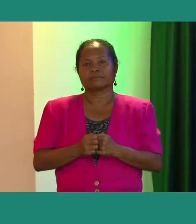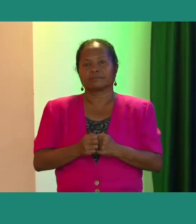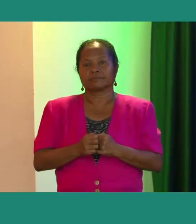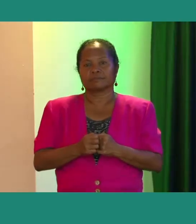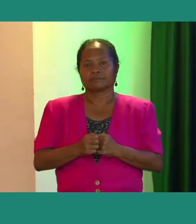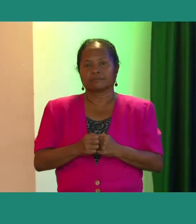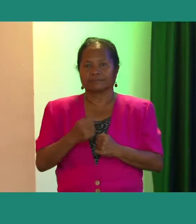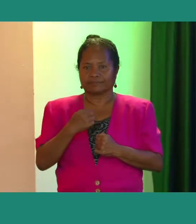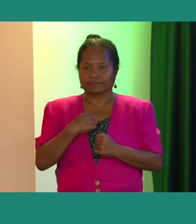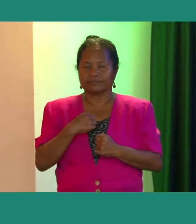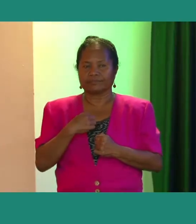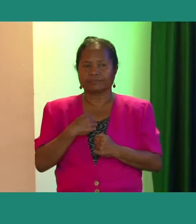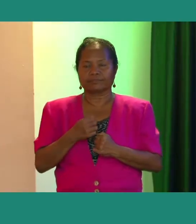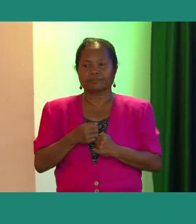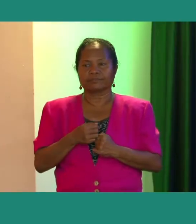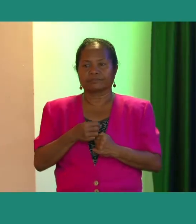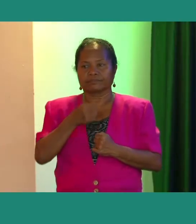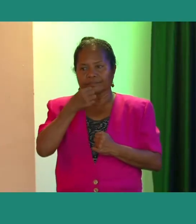hand over the